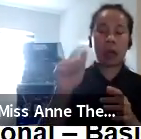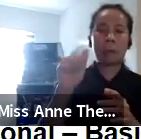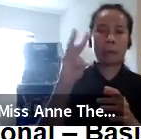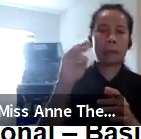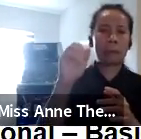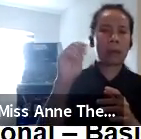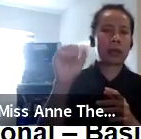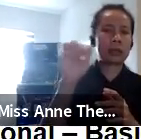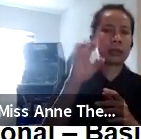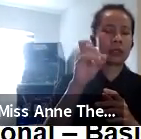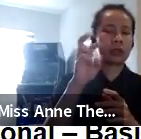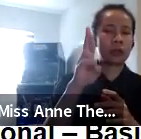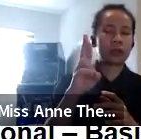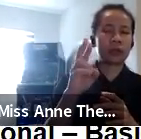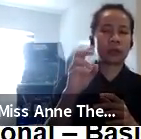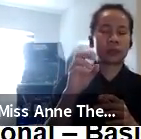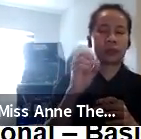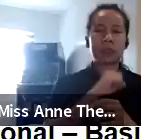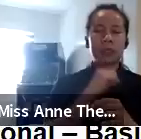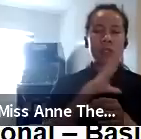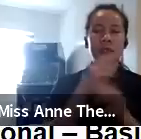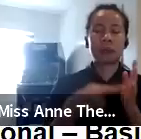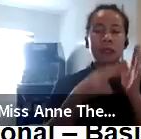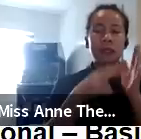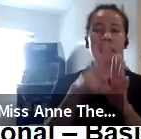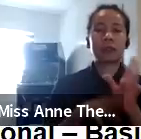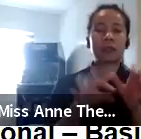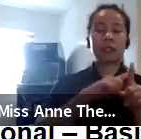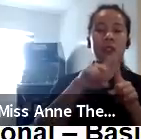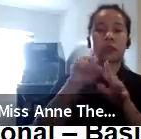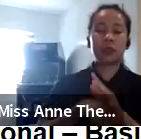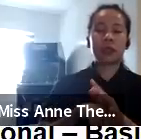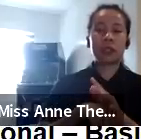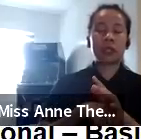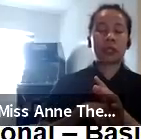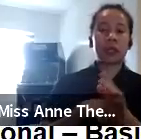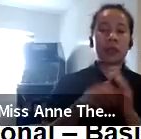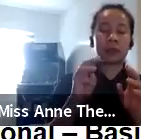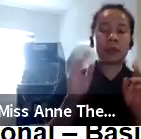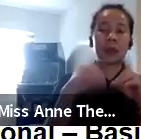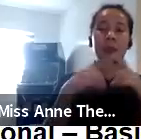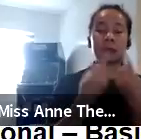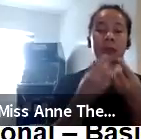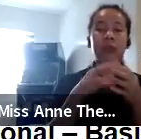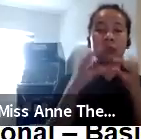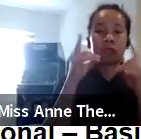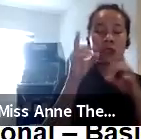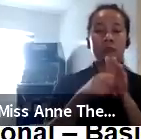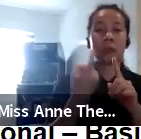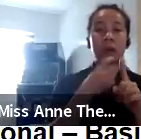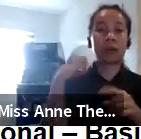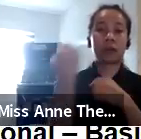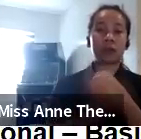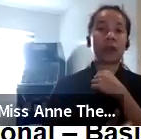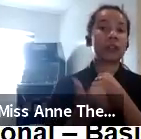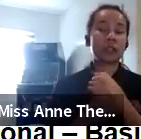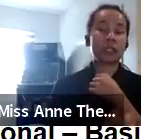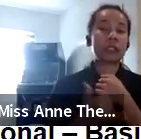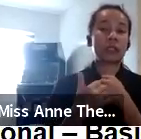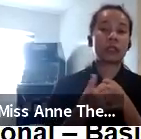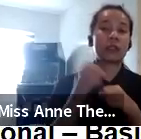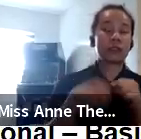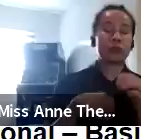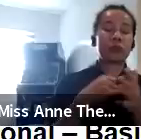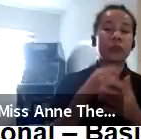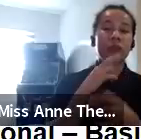dignitaries, secretaries, or representatives of the ministries of education from the other economies. So it's